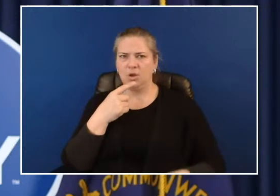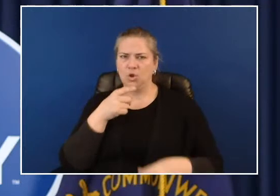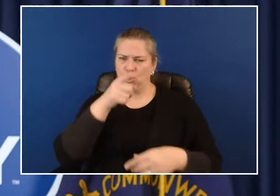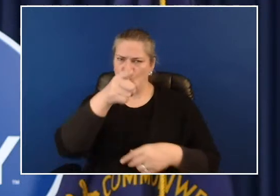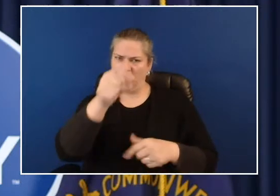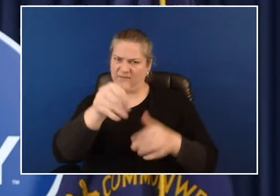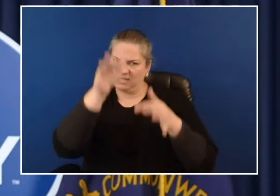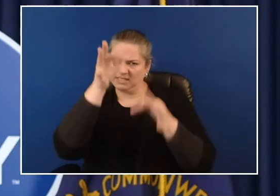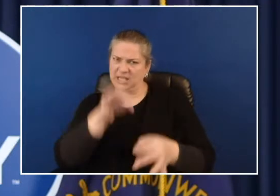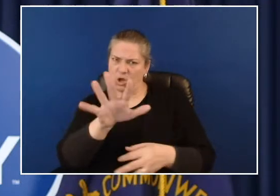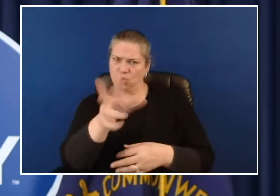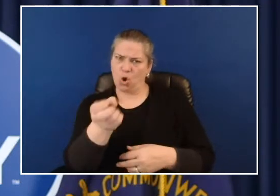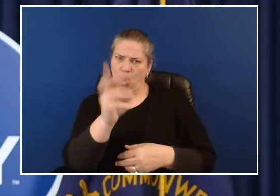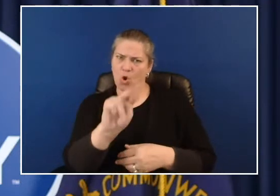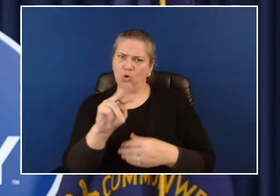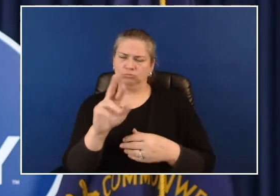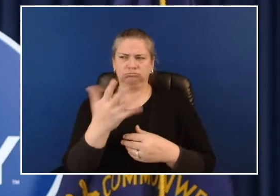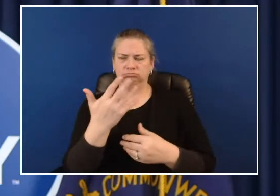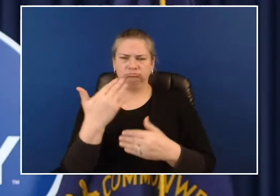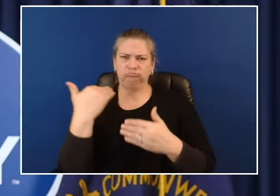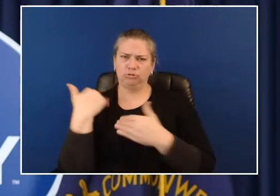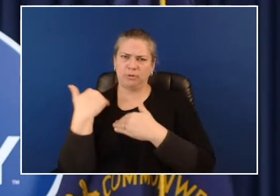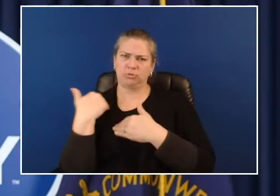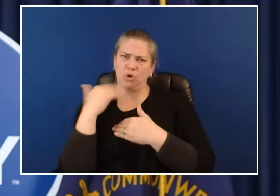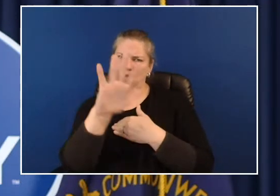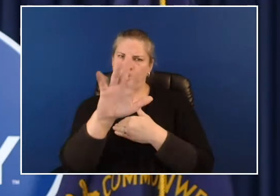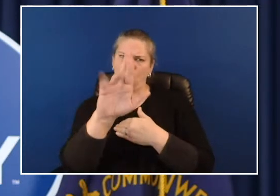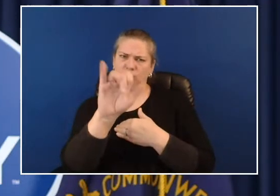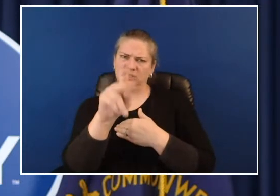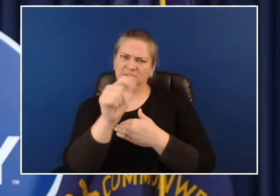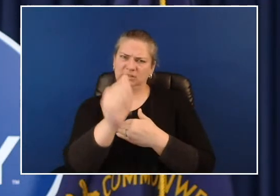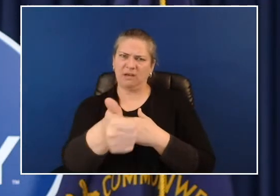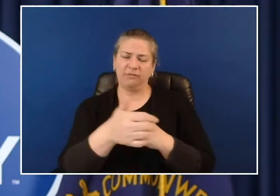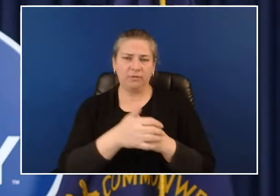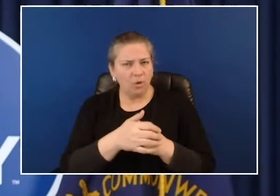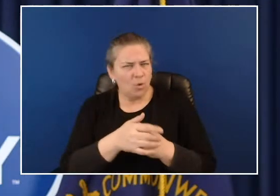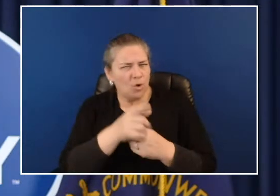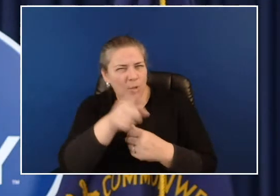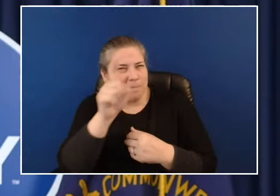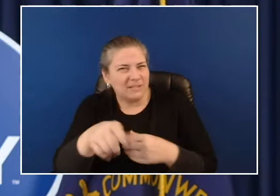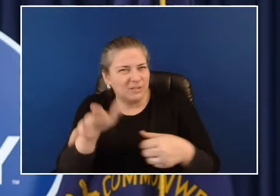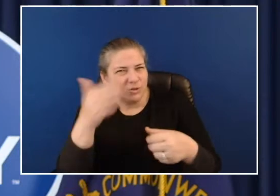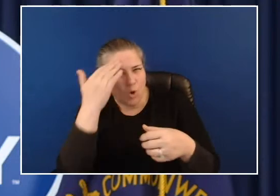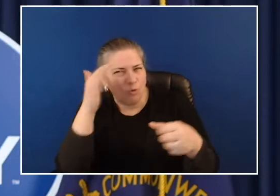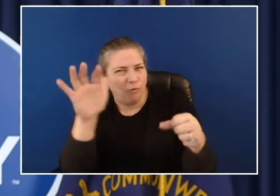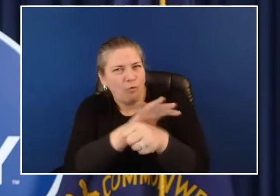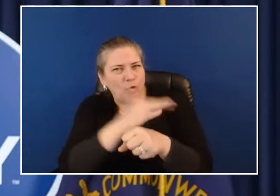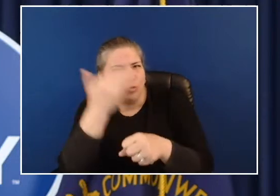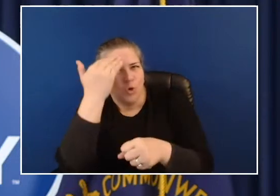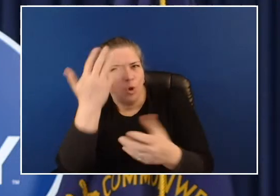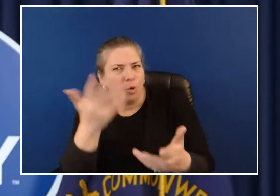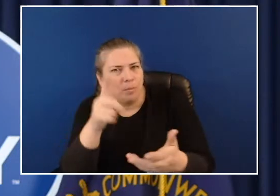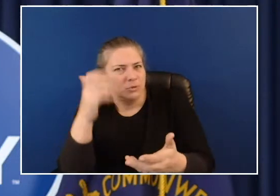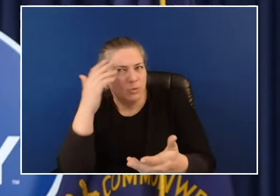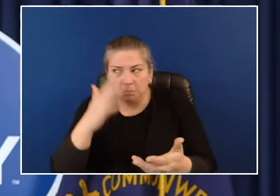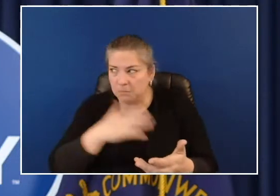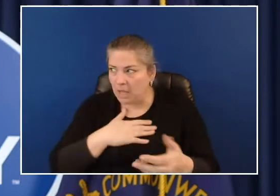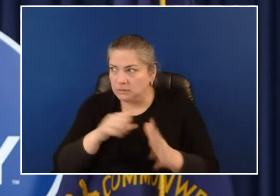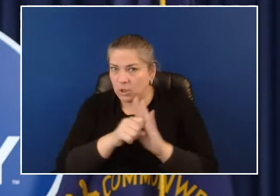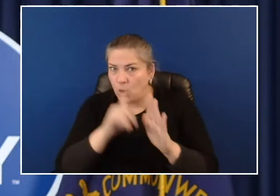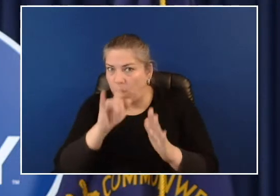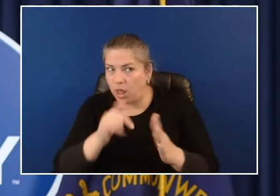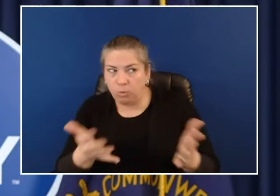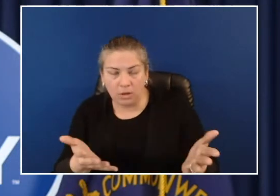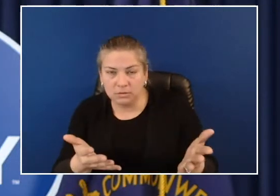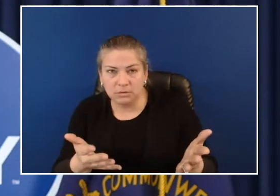much information out there as possible to do so, right? What's the level in your community? What's the level in your state? What's the level